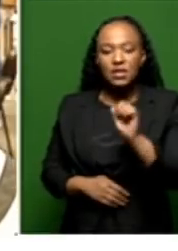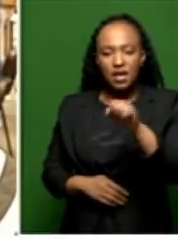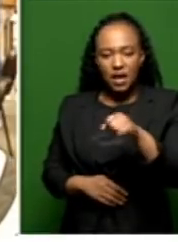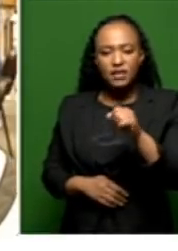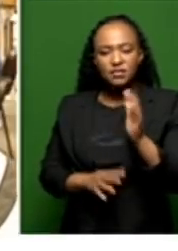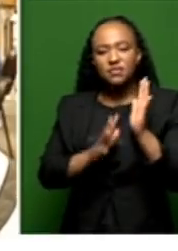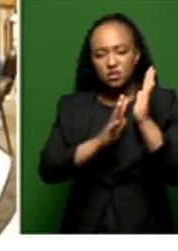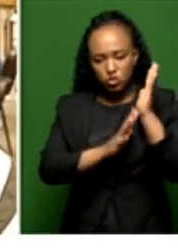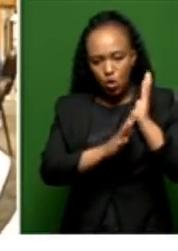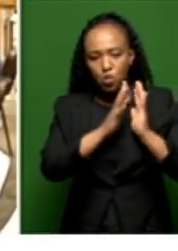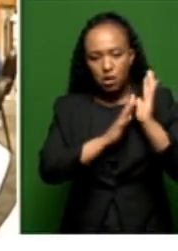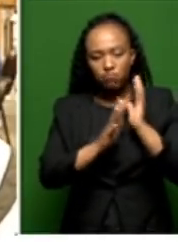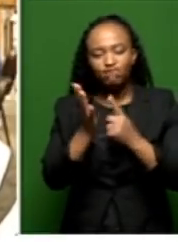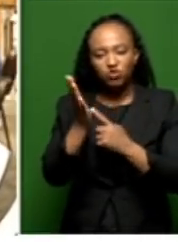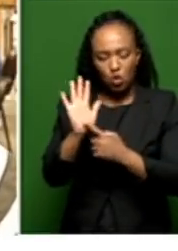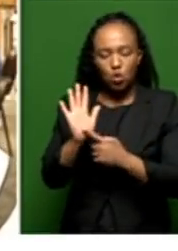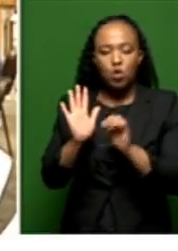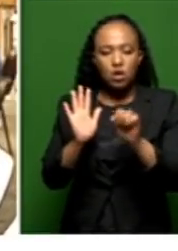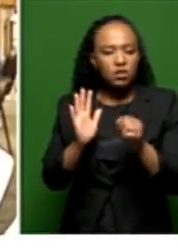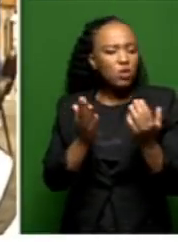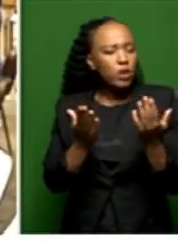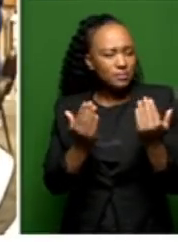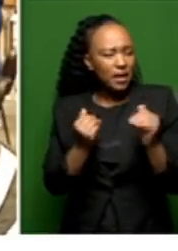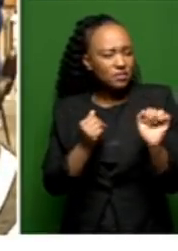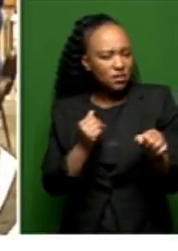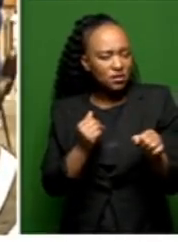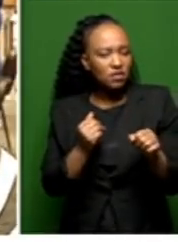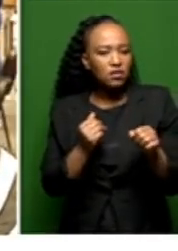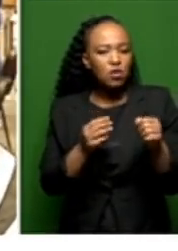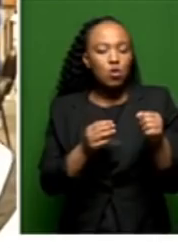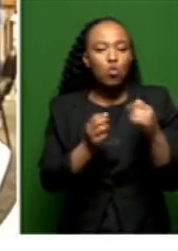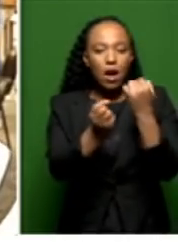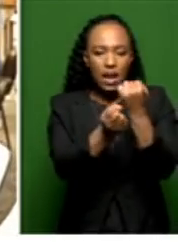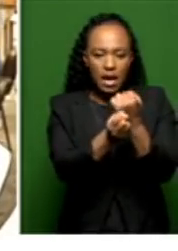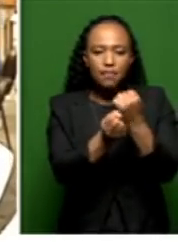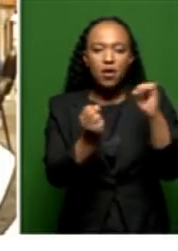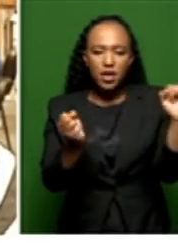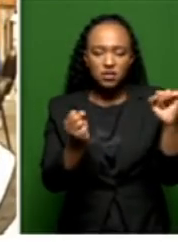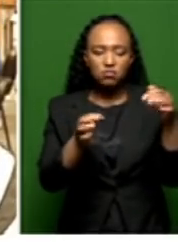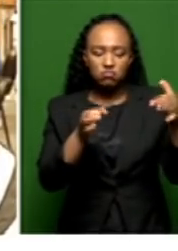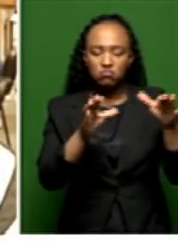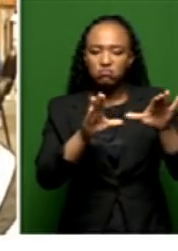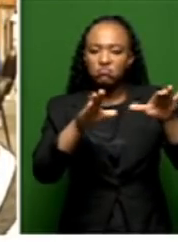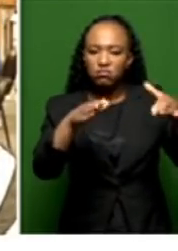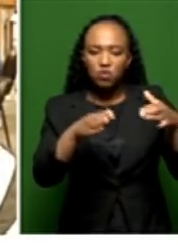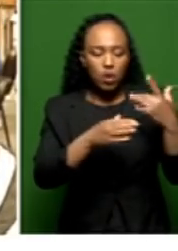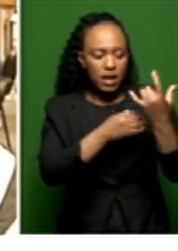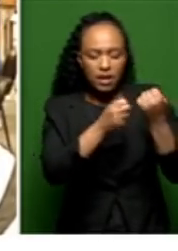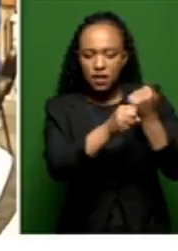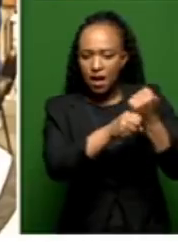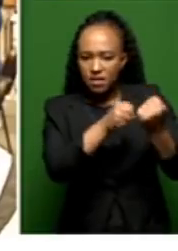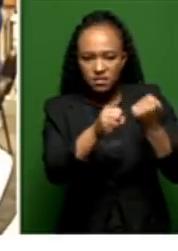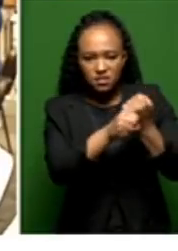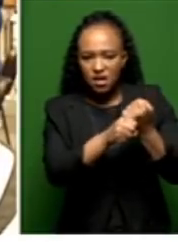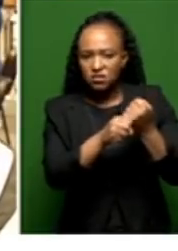historic, but it's also to be expected because this is what happens to liberation movements after a number of years and a